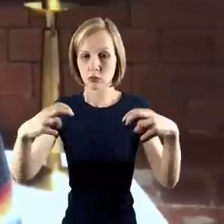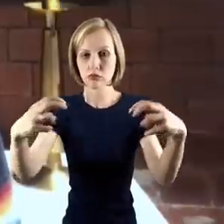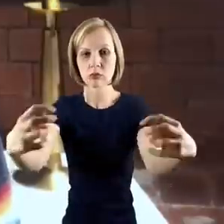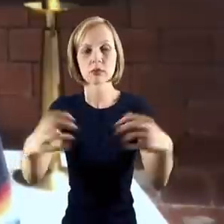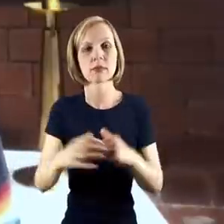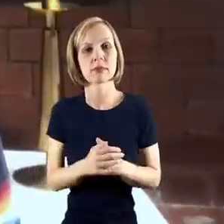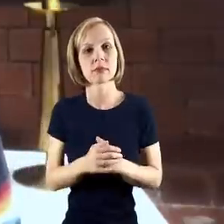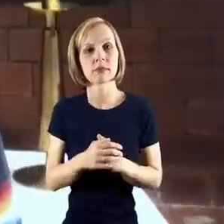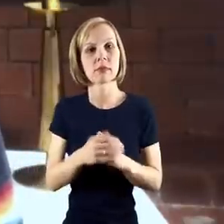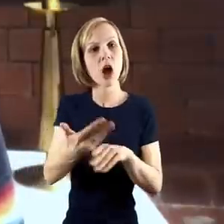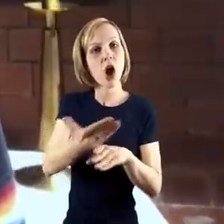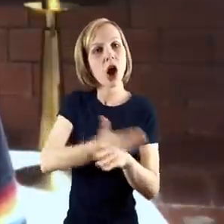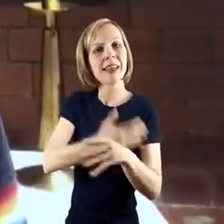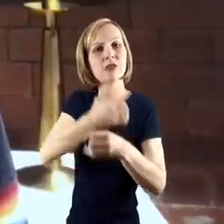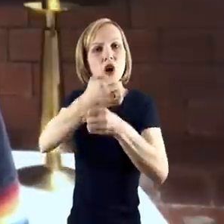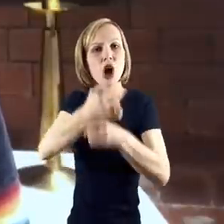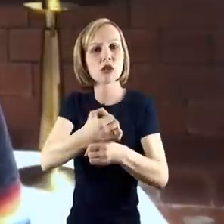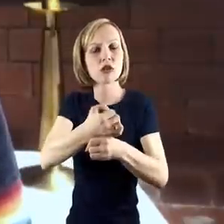church.